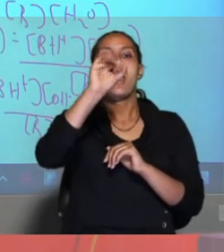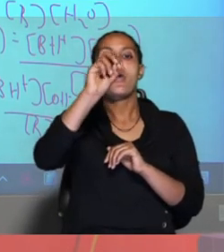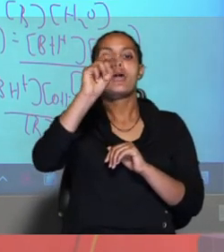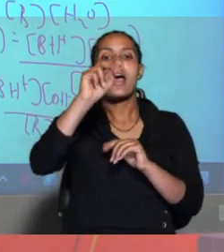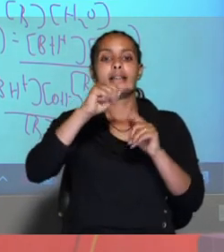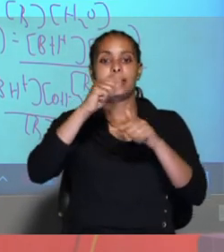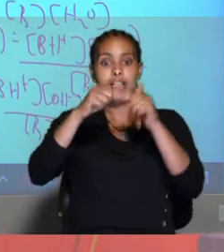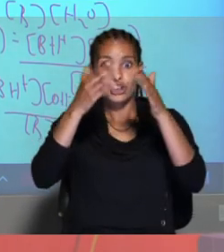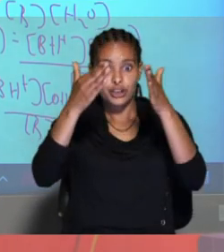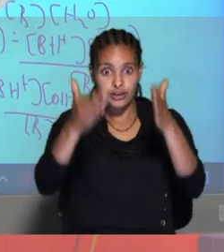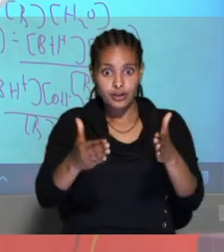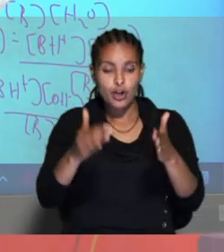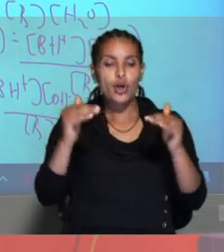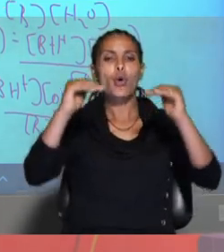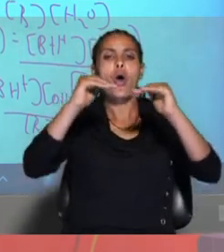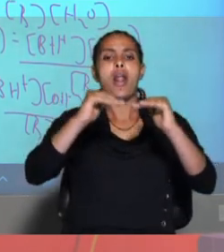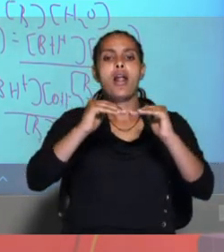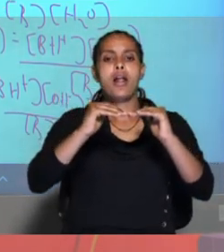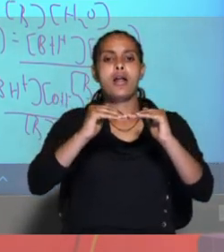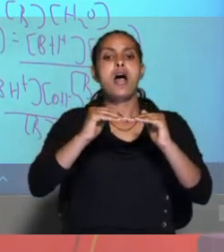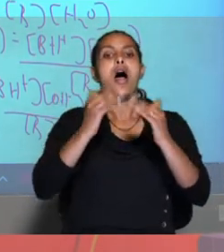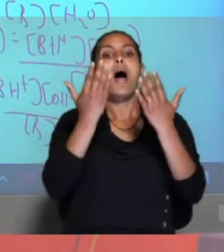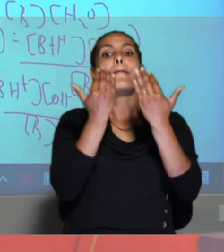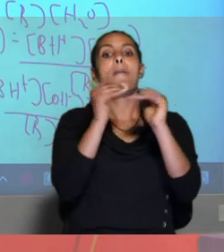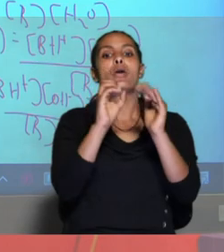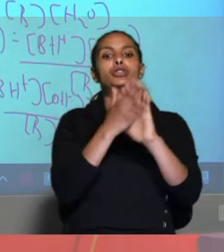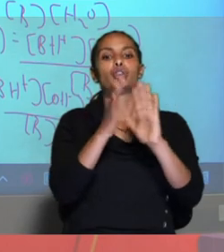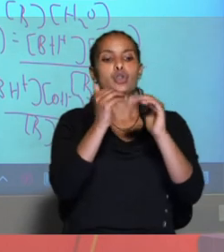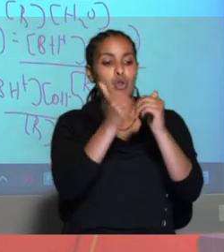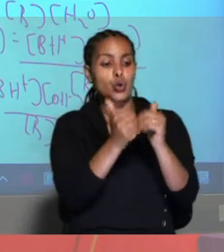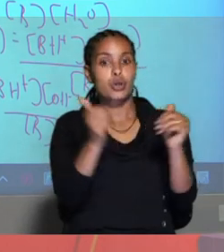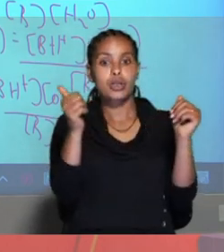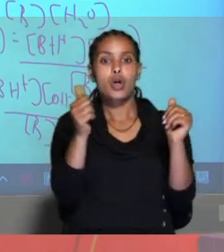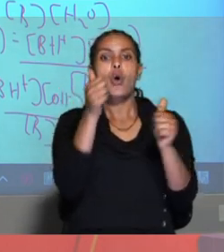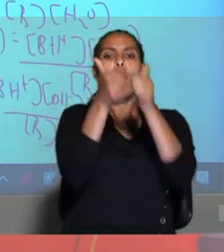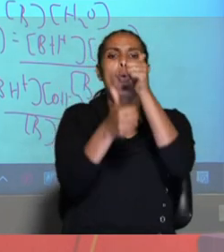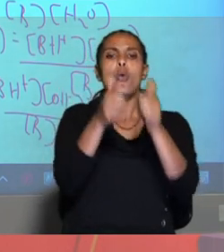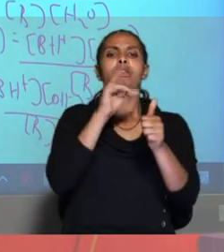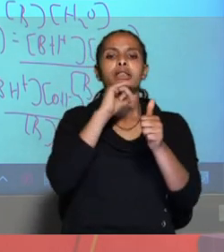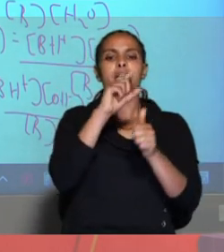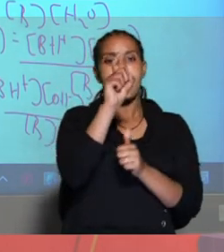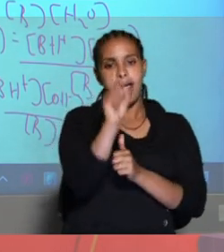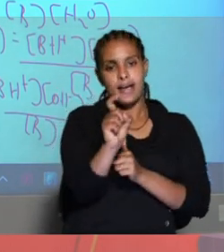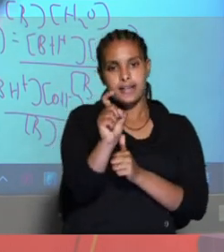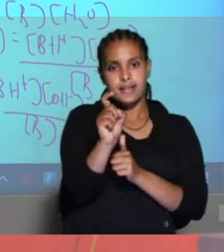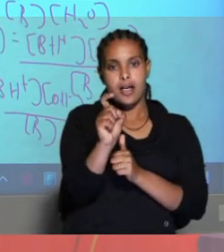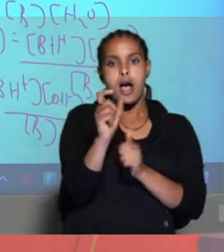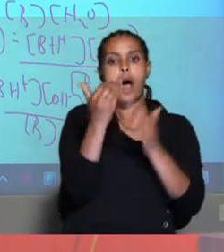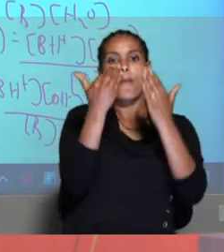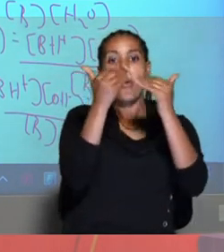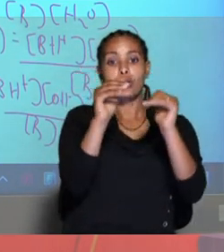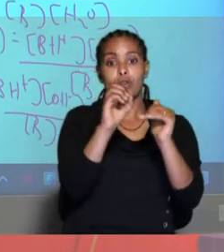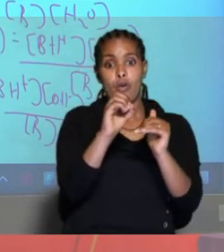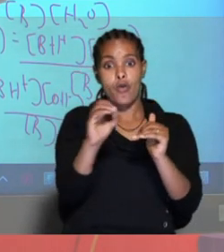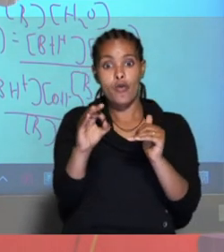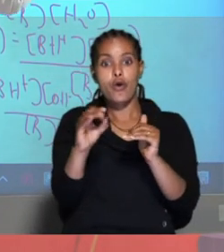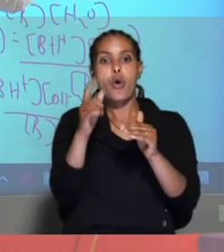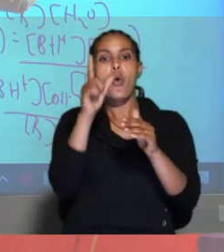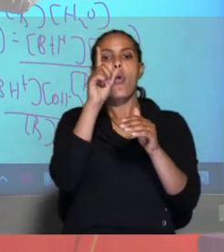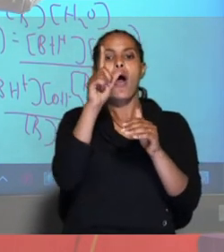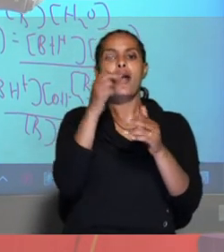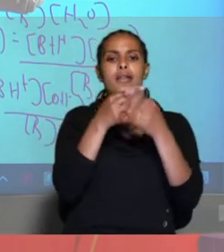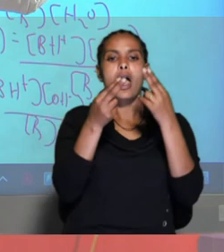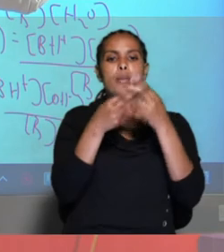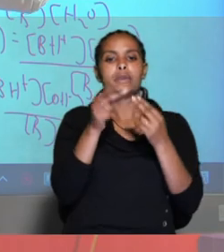percent ionization equal amount dissociated, which is X amount dissociated, 1